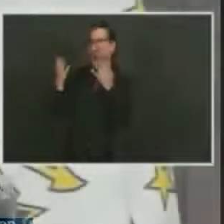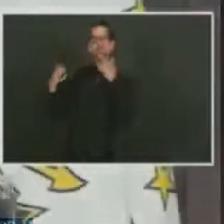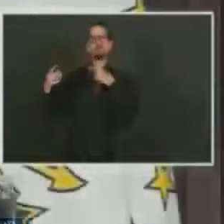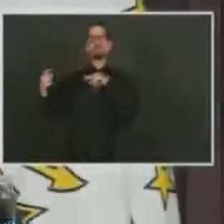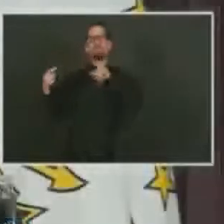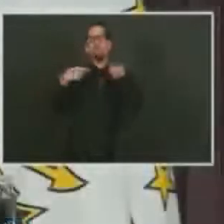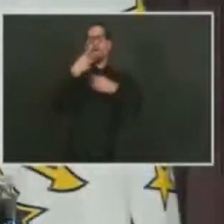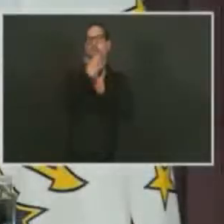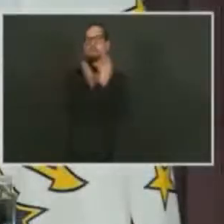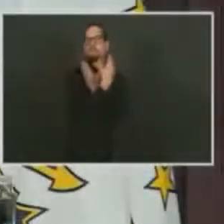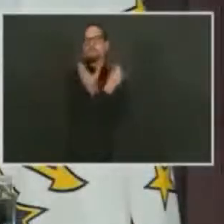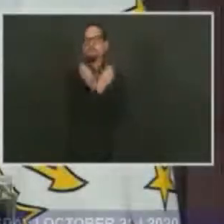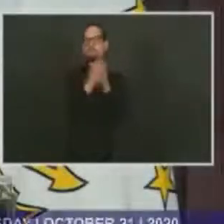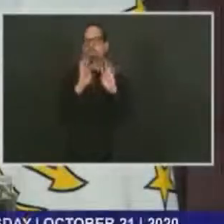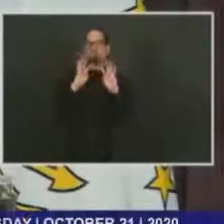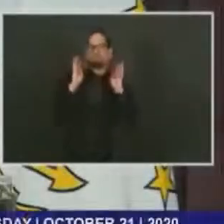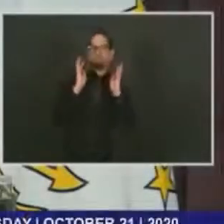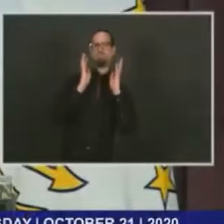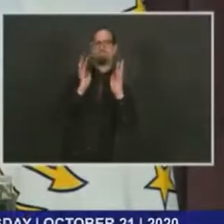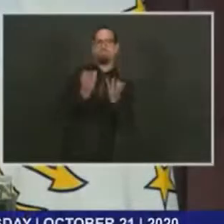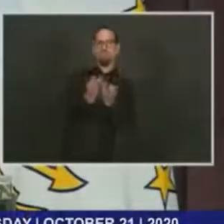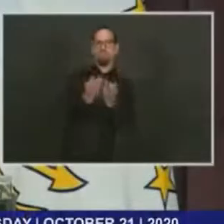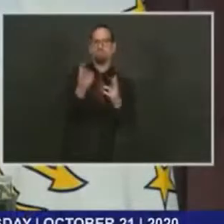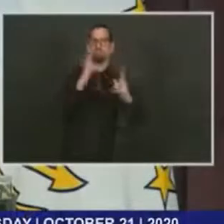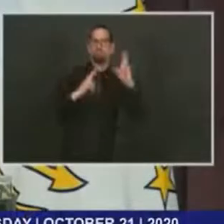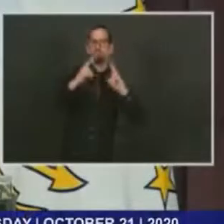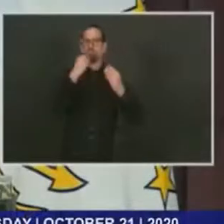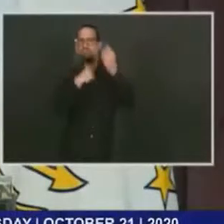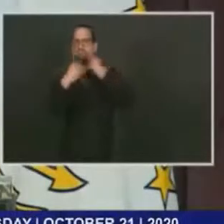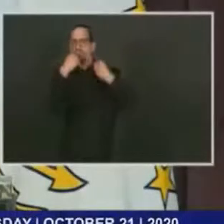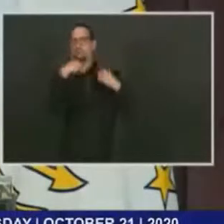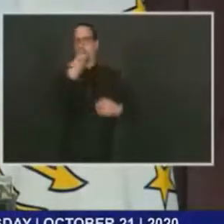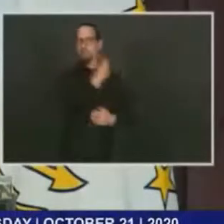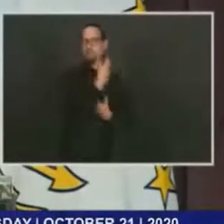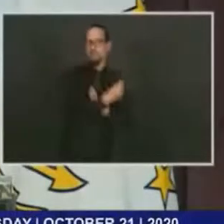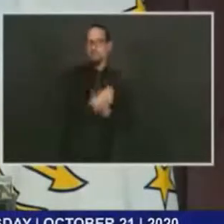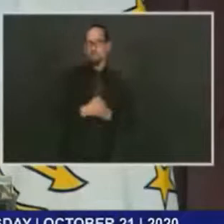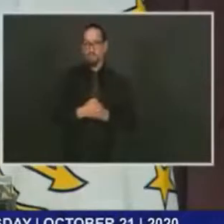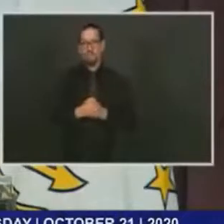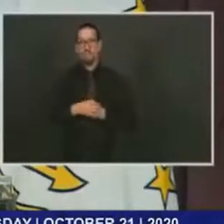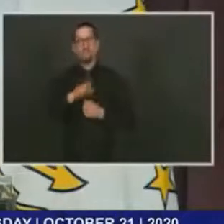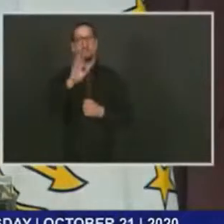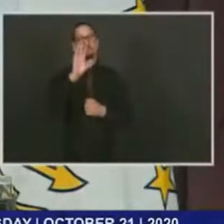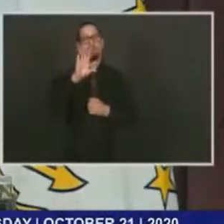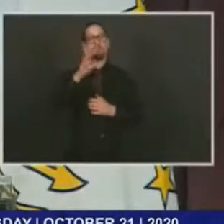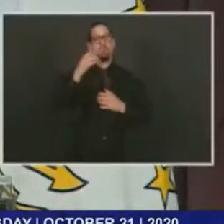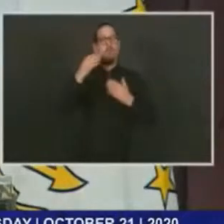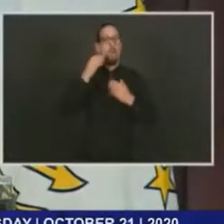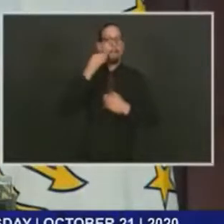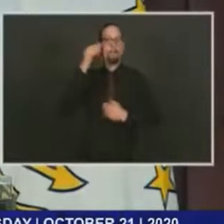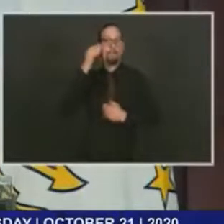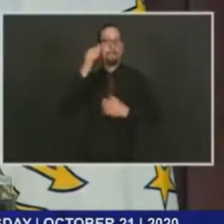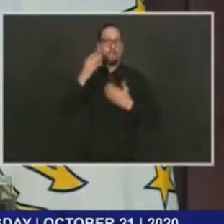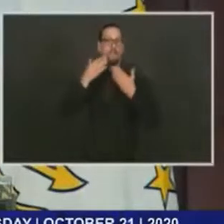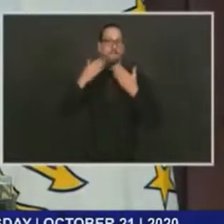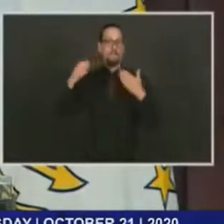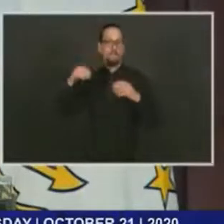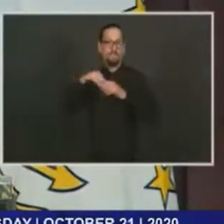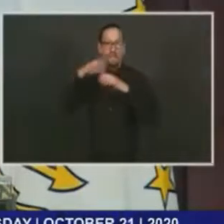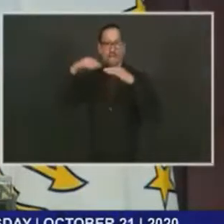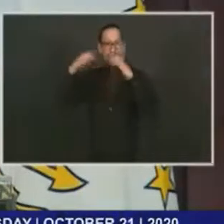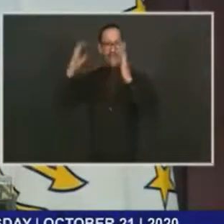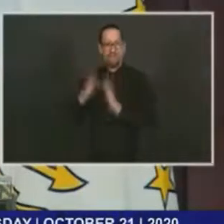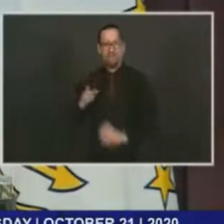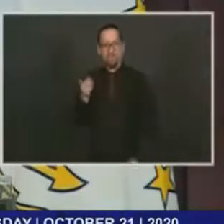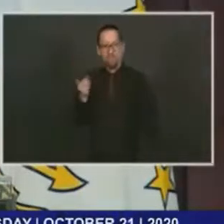in-person Thanksgiving would only be with the people that you live with, the people you're around all the time. Maybe you could host